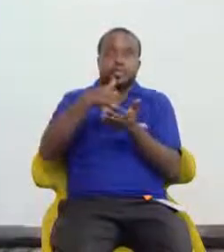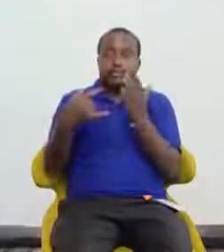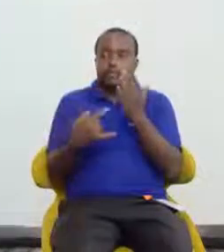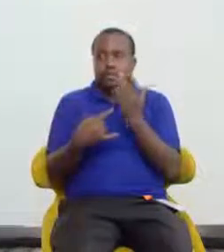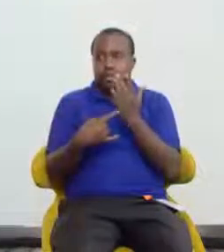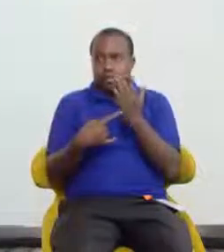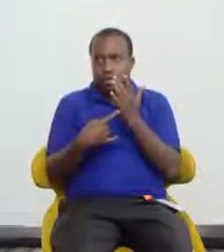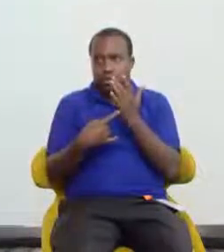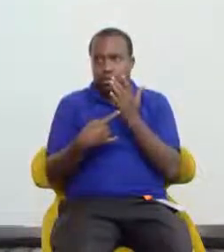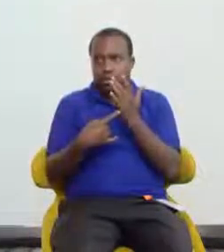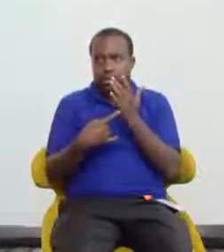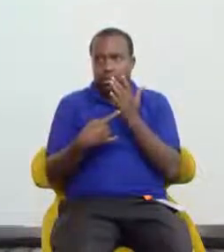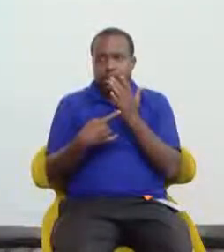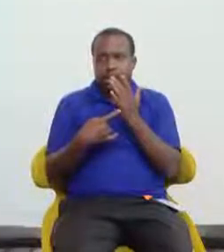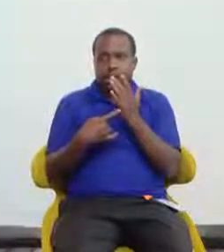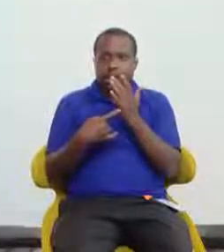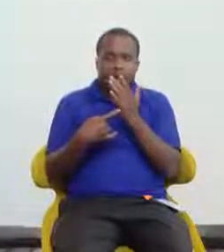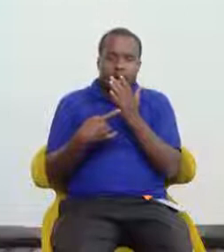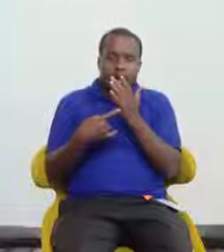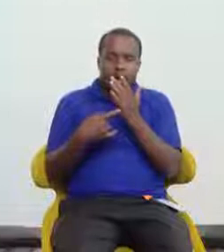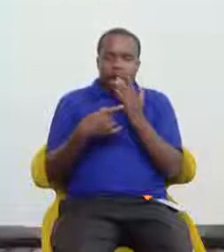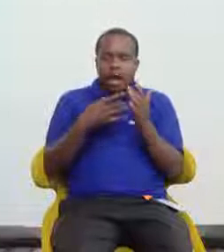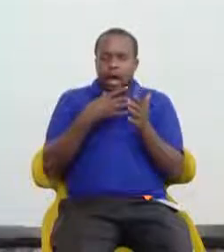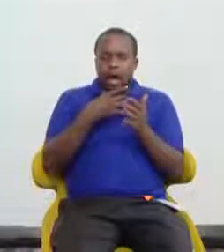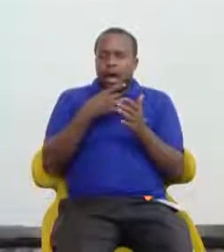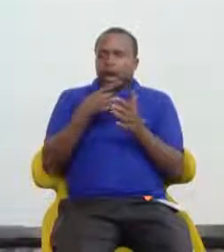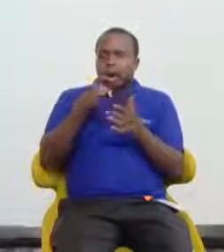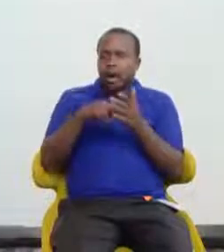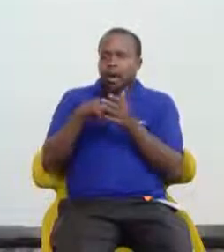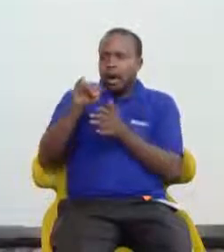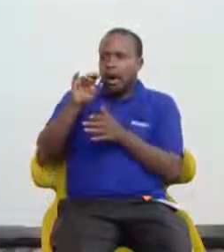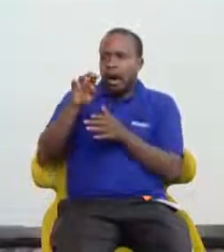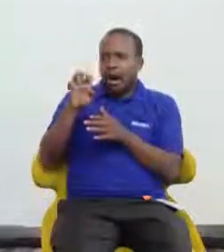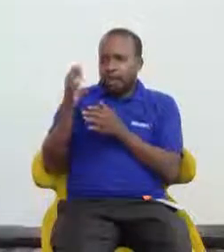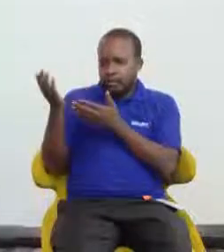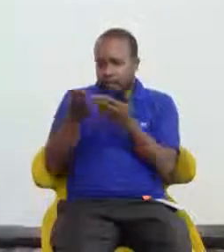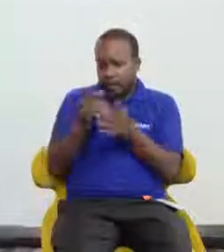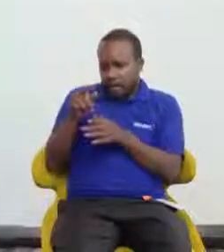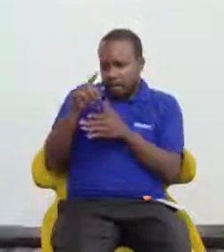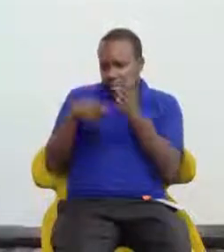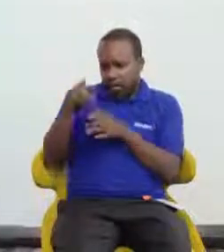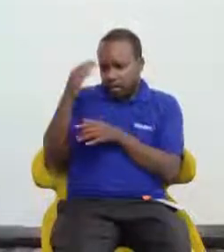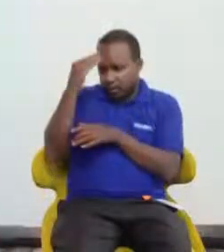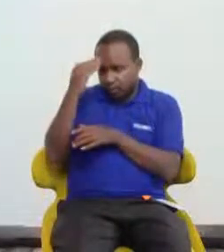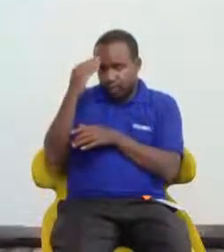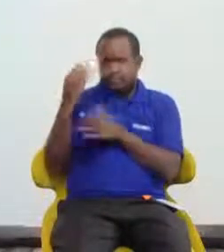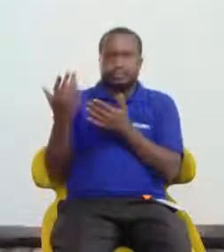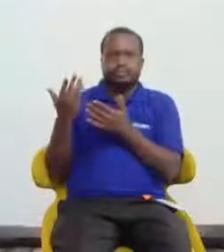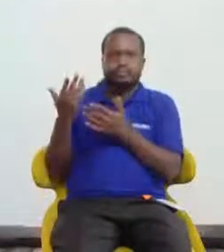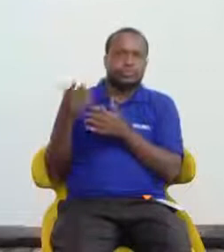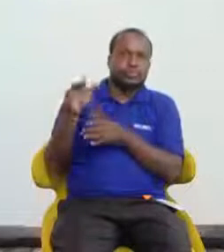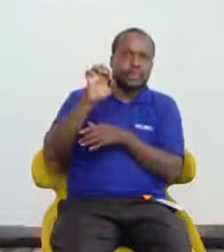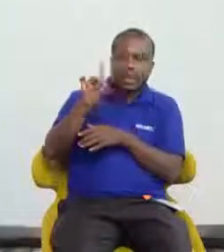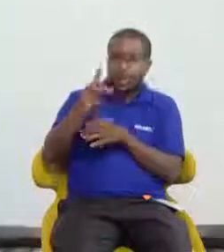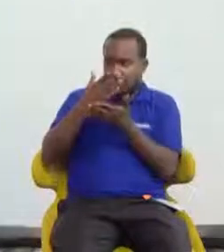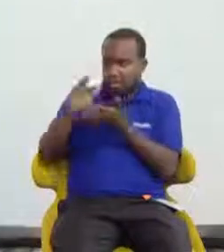technology, and I like what Irene is bringing on board here, it's amazing that this is where we need to know it's not all about just the education